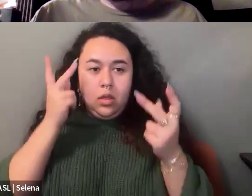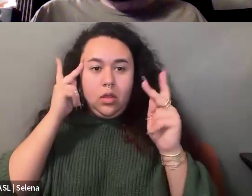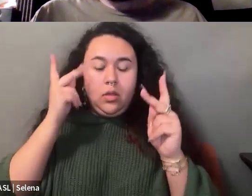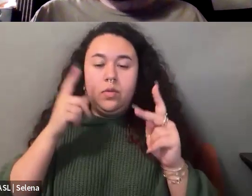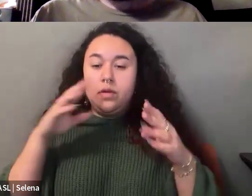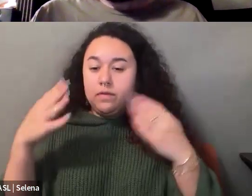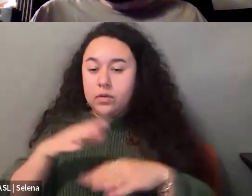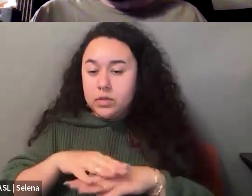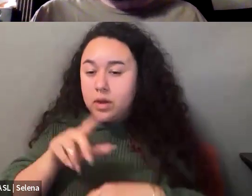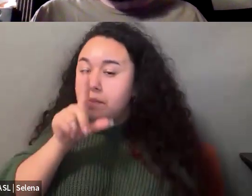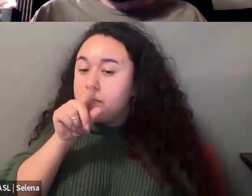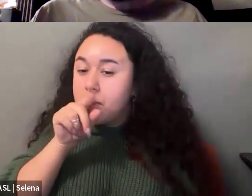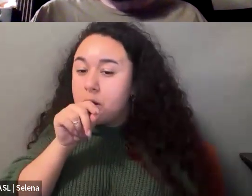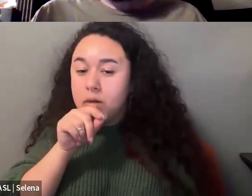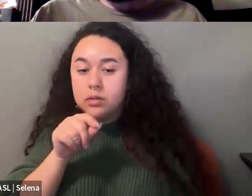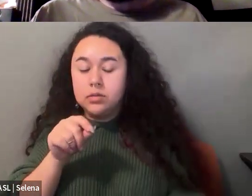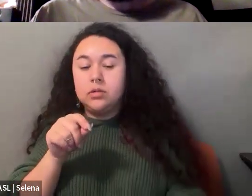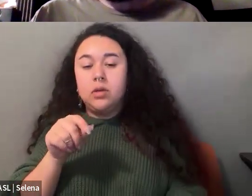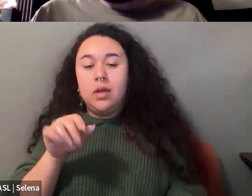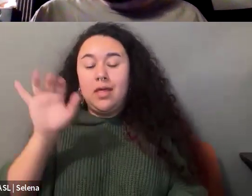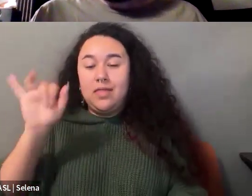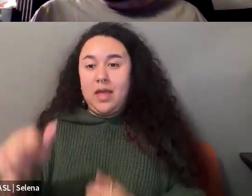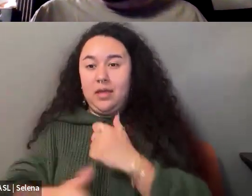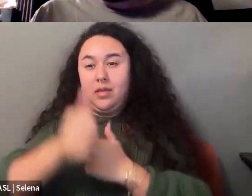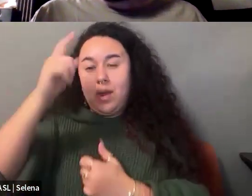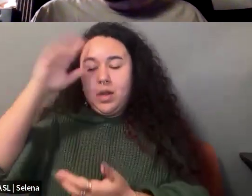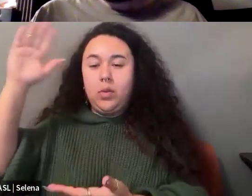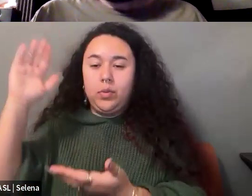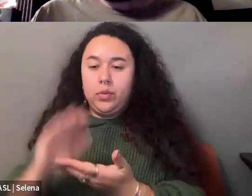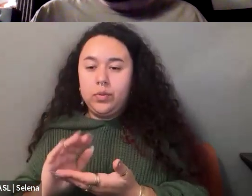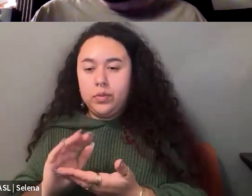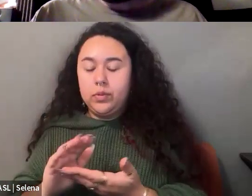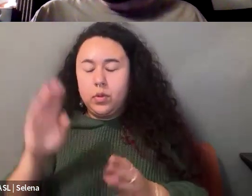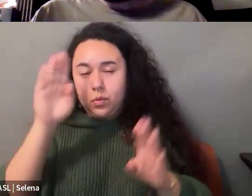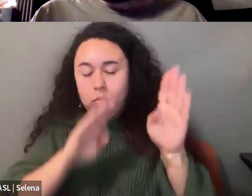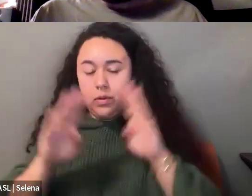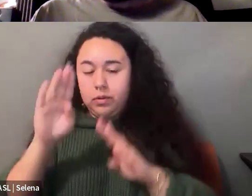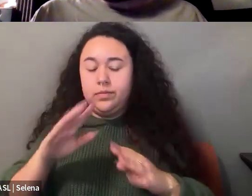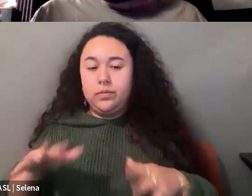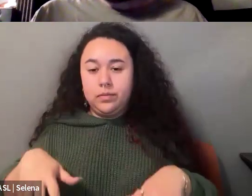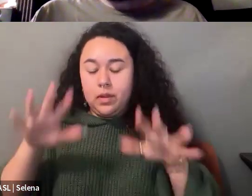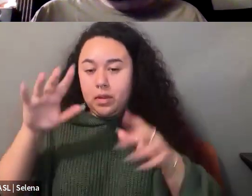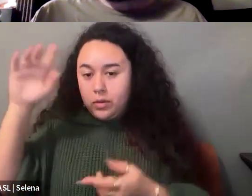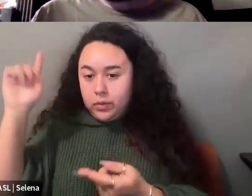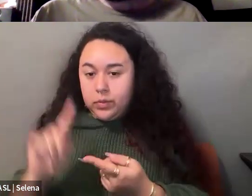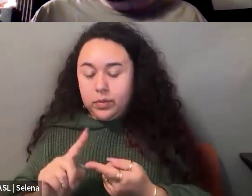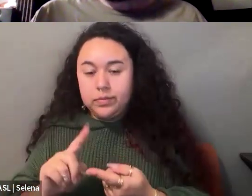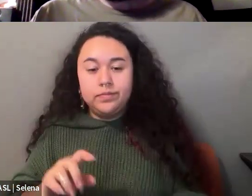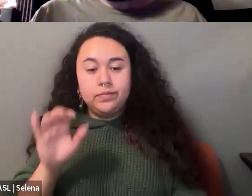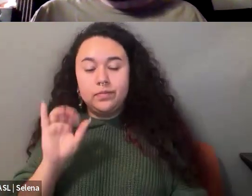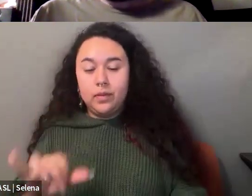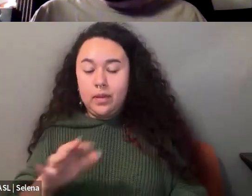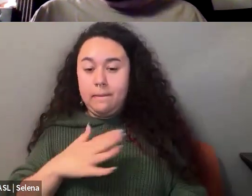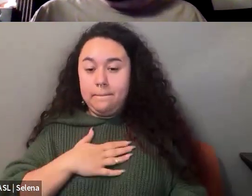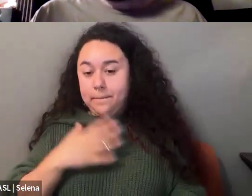focus in on a bird, it kind of closes out all of that constant worry and anxiety. mm, Which in